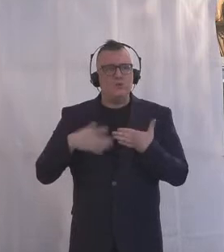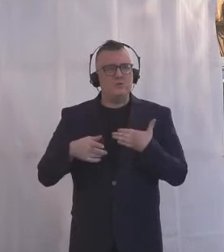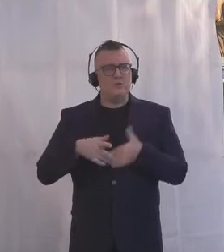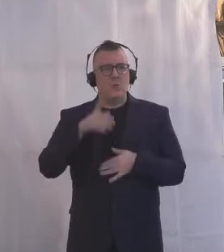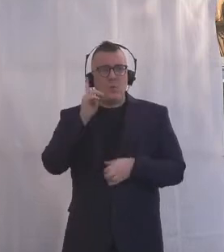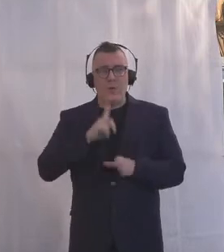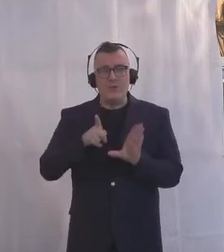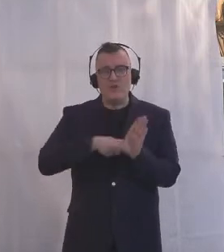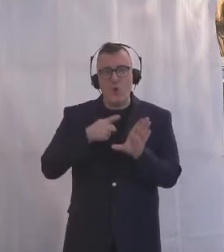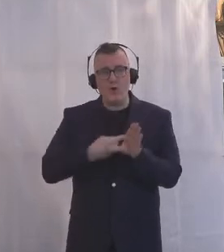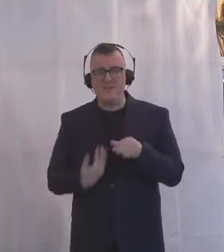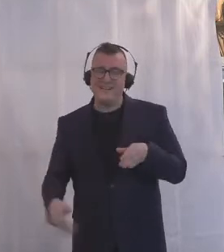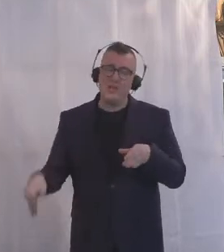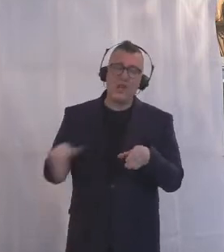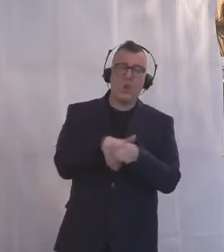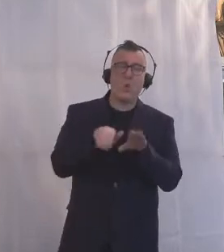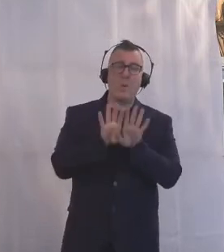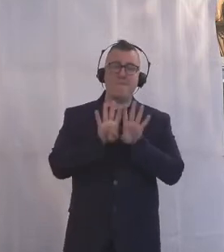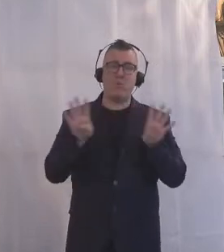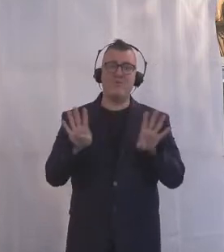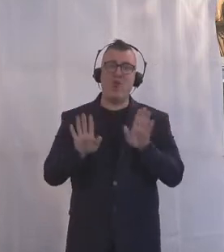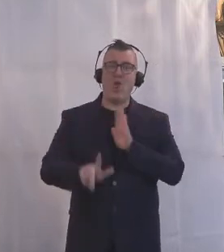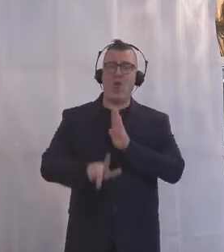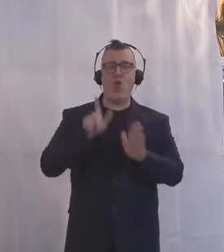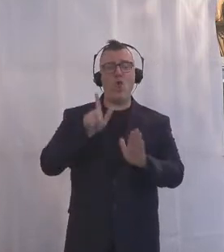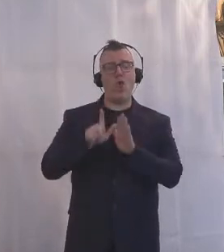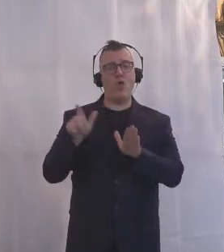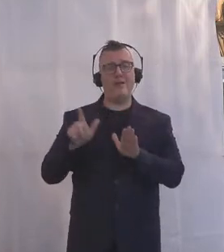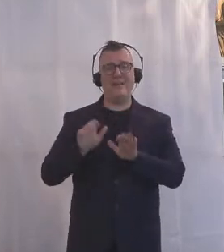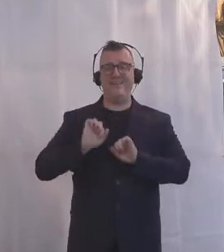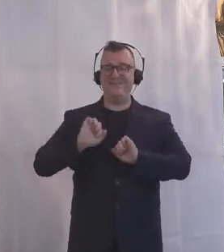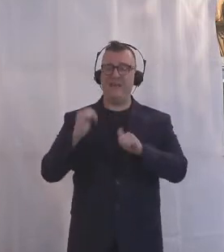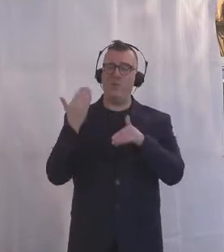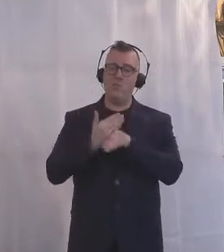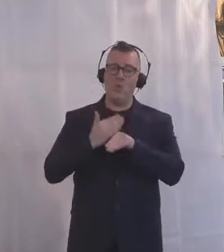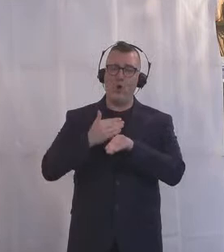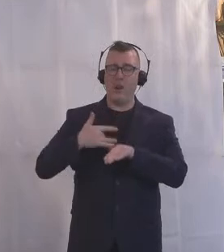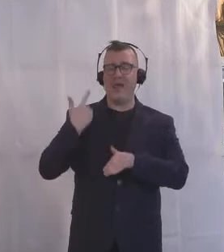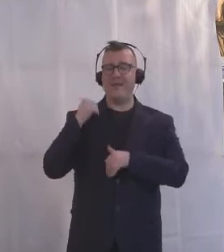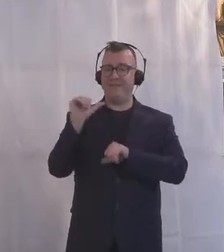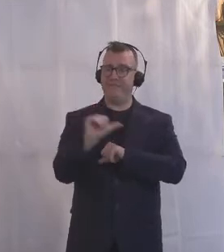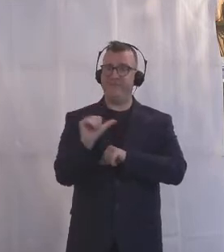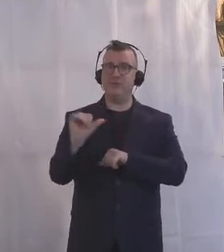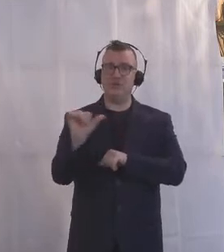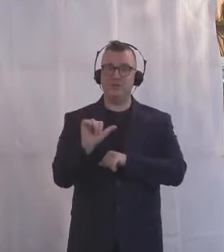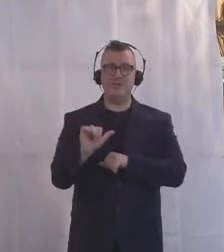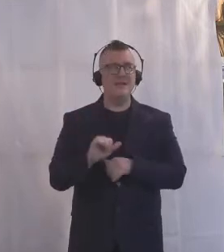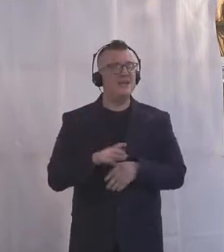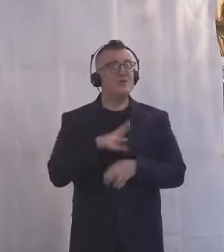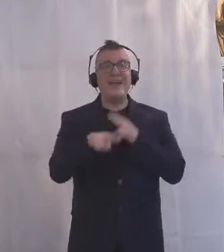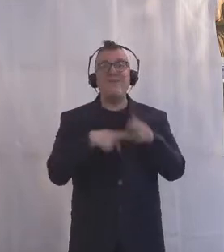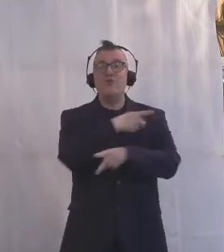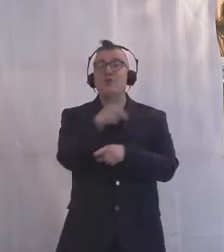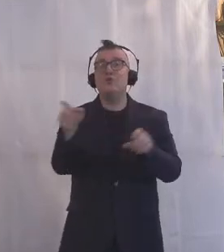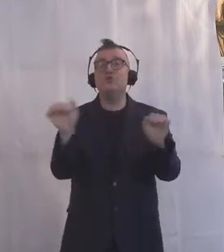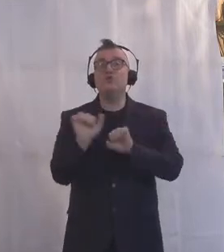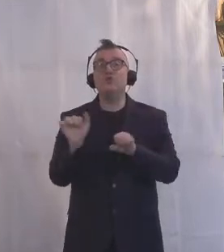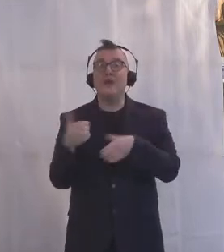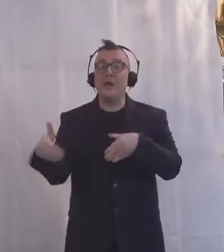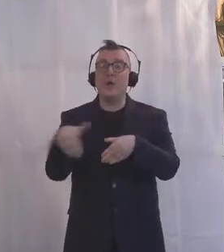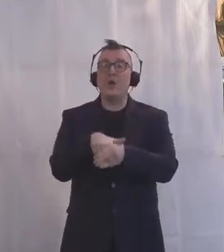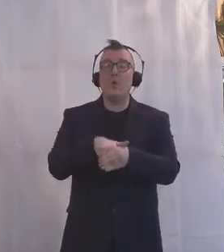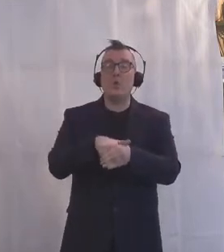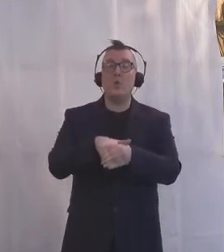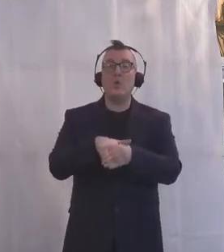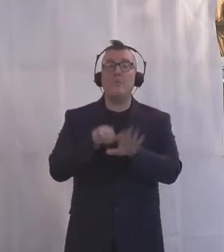women, onto boards from an early stage in their career. So if you've not joined a board yet, start looking into it, because I've now got a